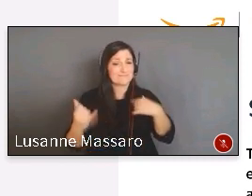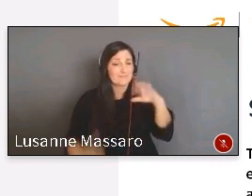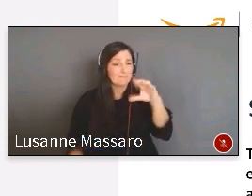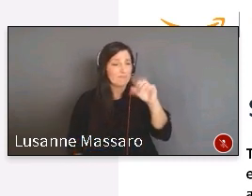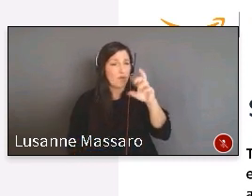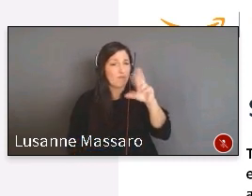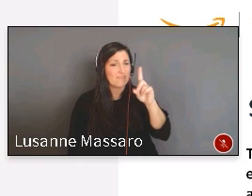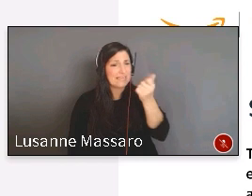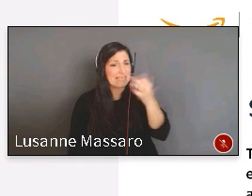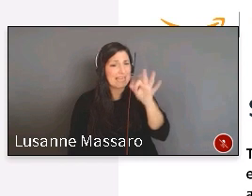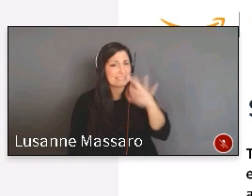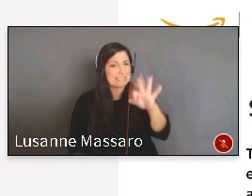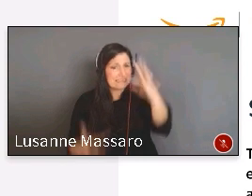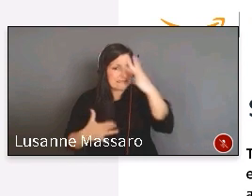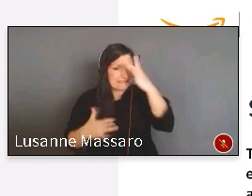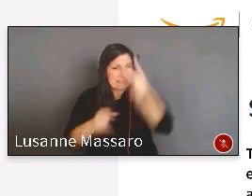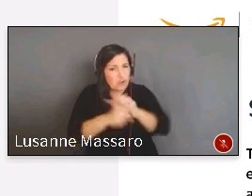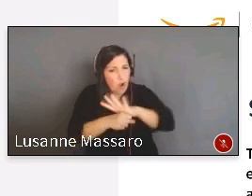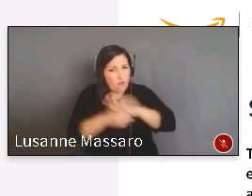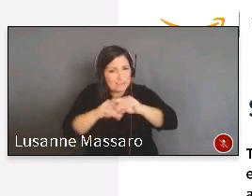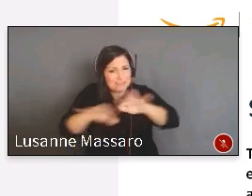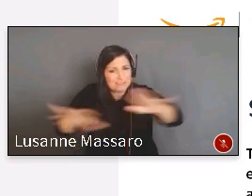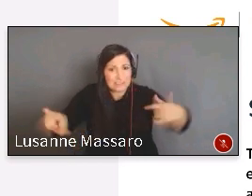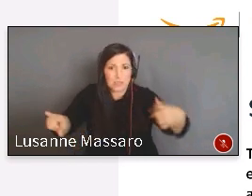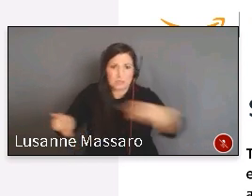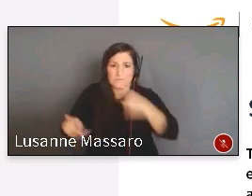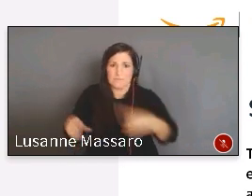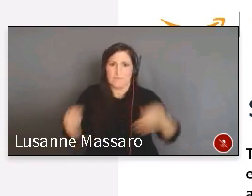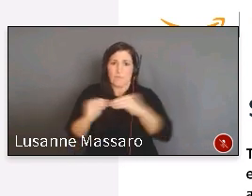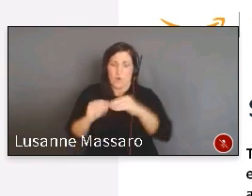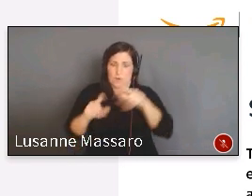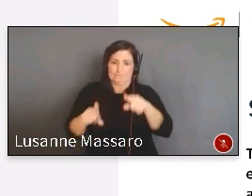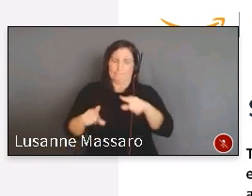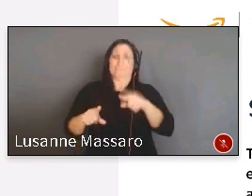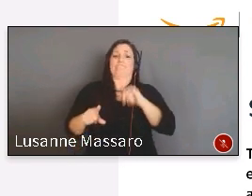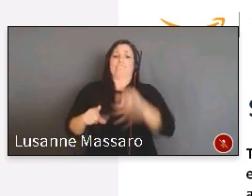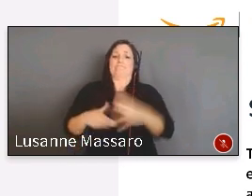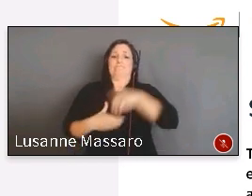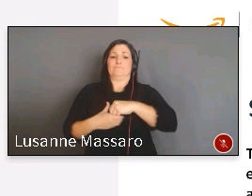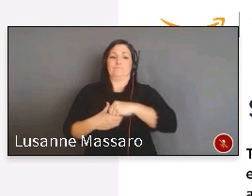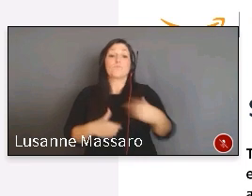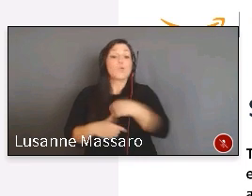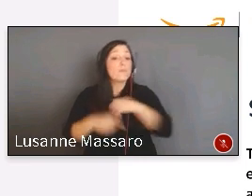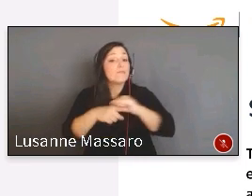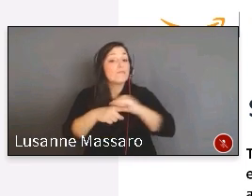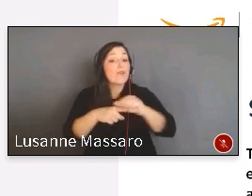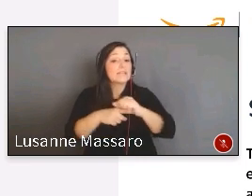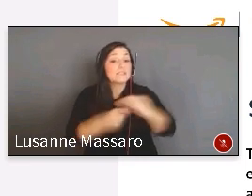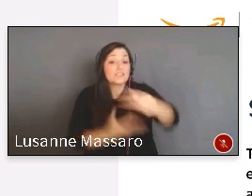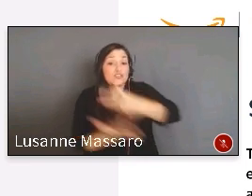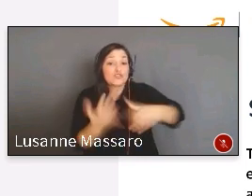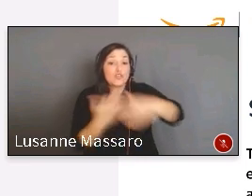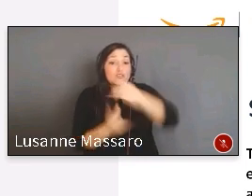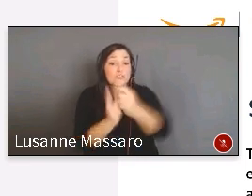COVID-19. Our warehouse practices social distancing. We check temperatures of not only